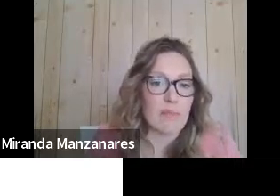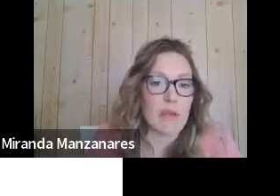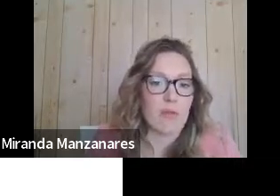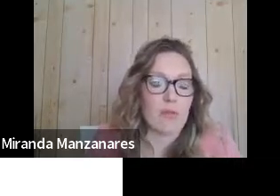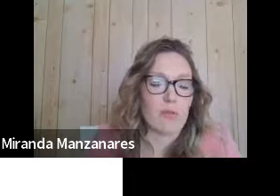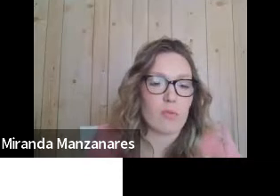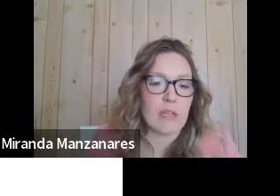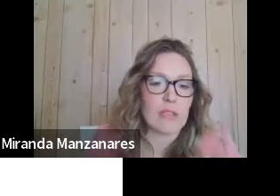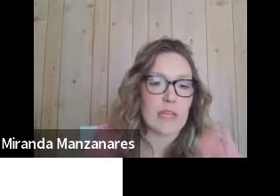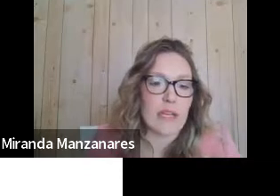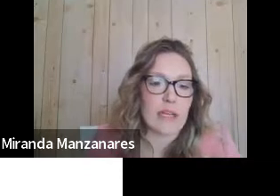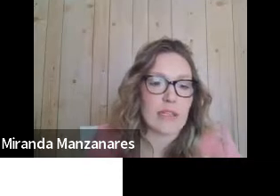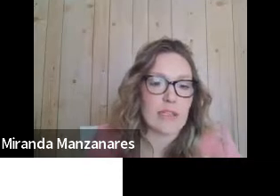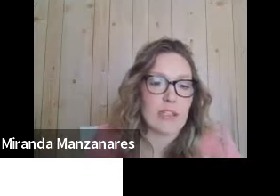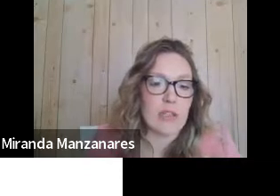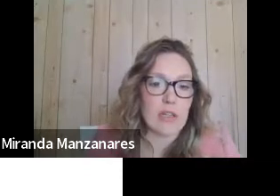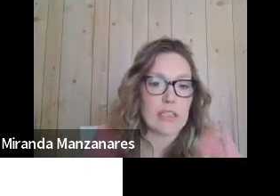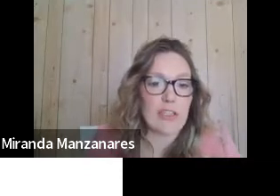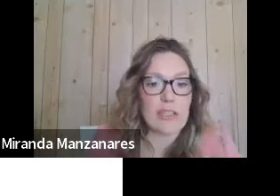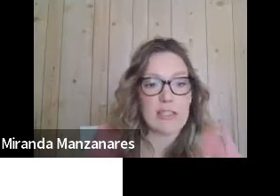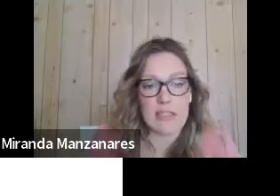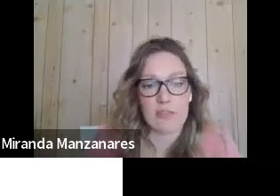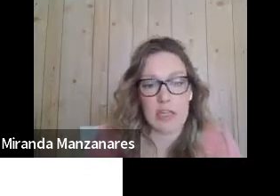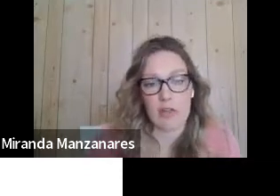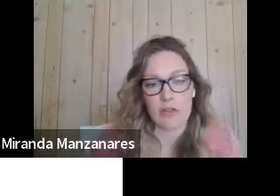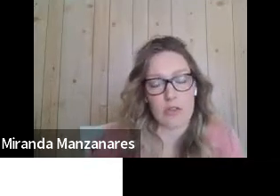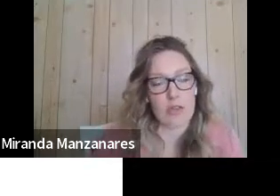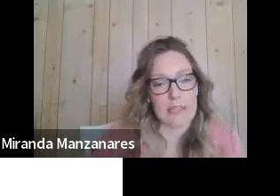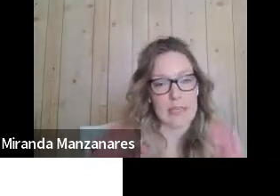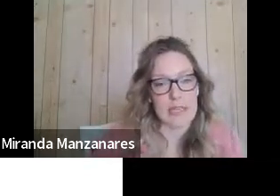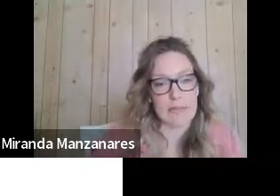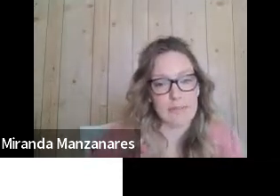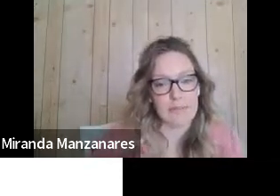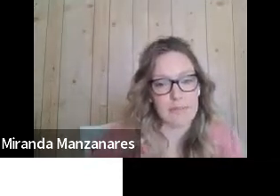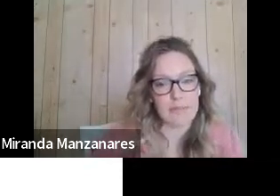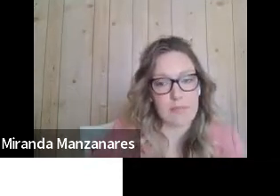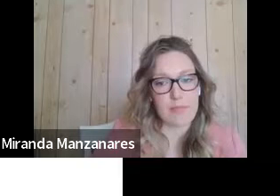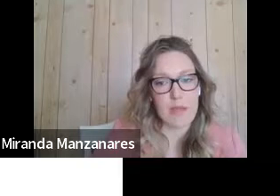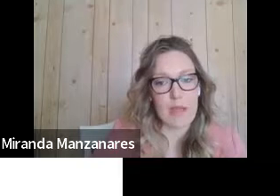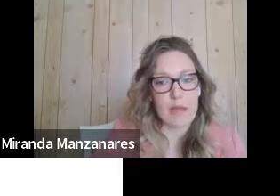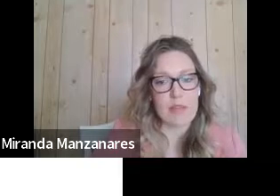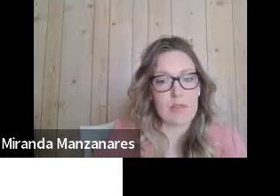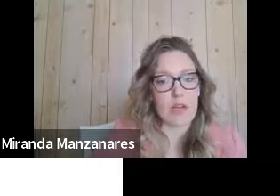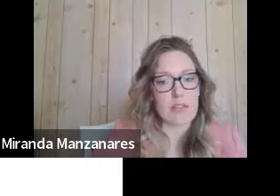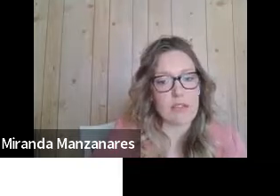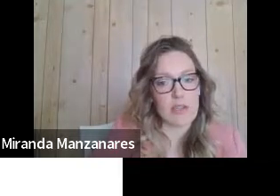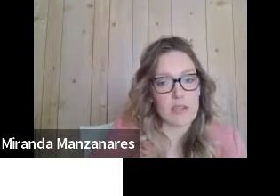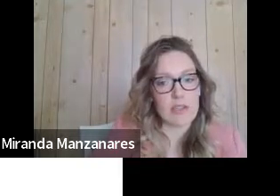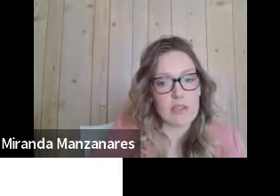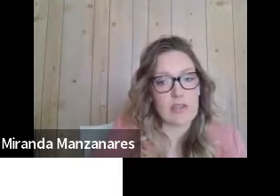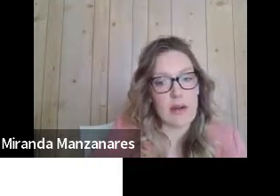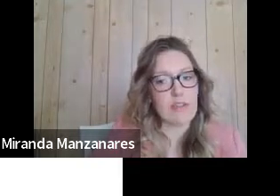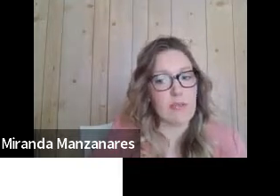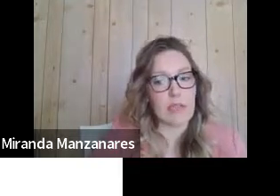exclusion, resulting in a decreased sense of shared cultural identity. So shocks and